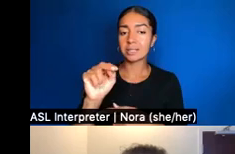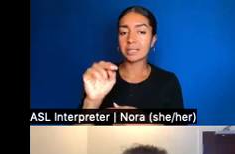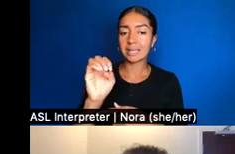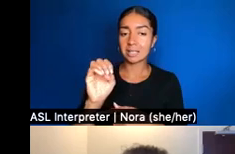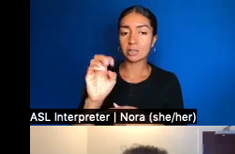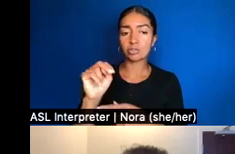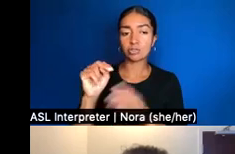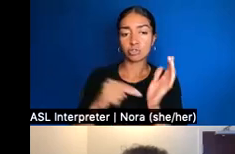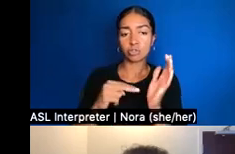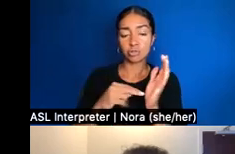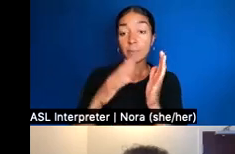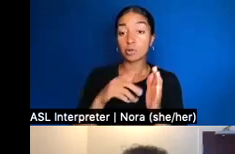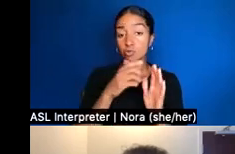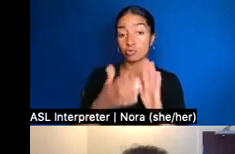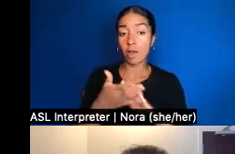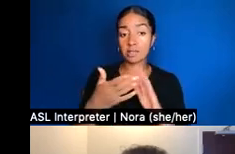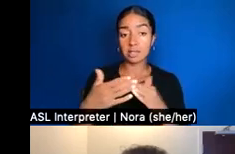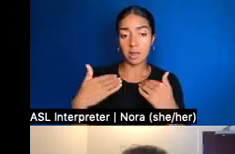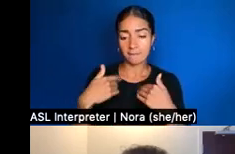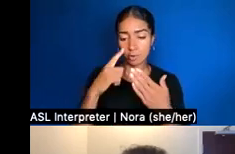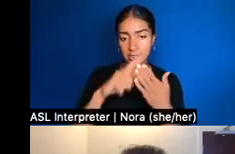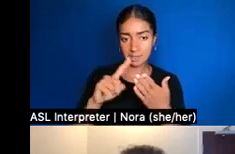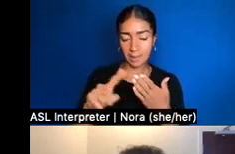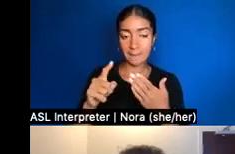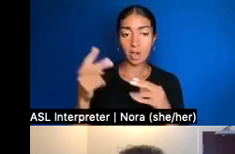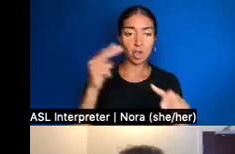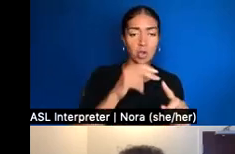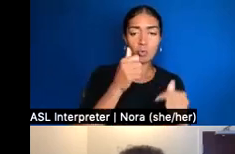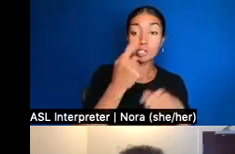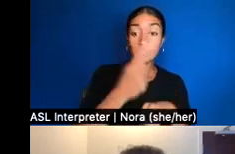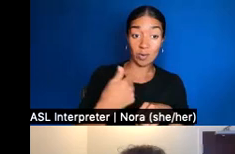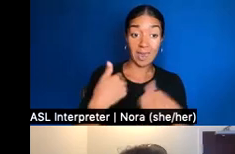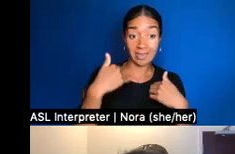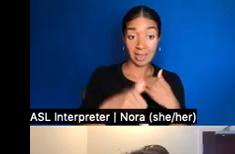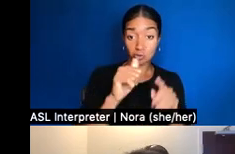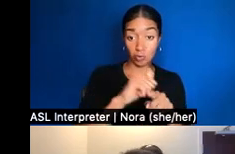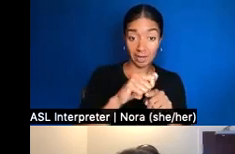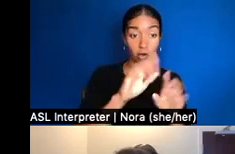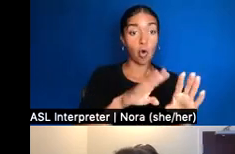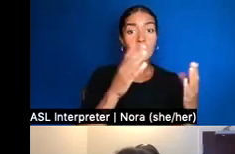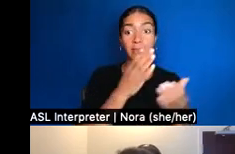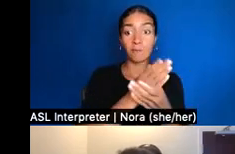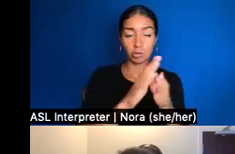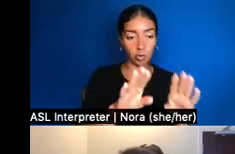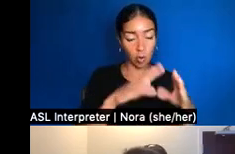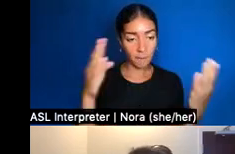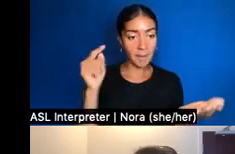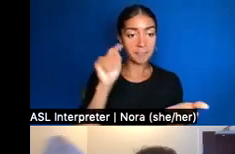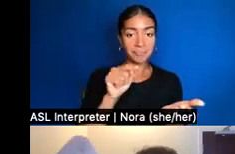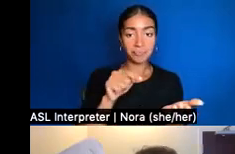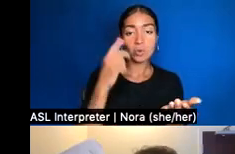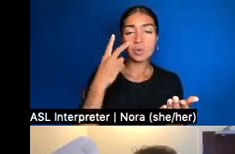exam, go to the day that we had that training and open up that folder, and there'll be a little, it's